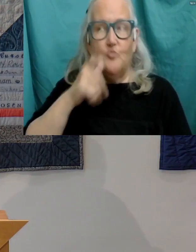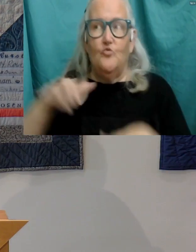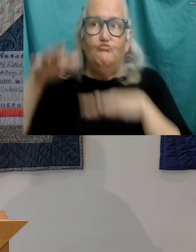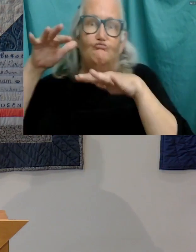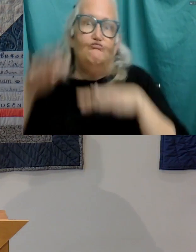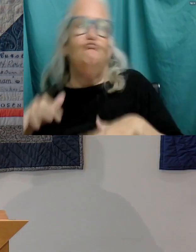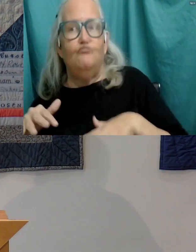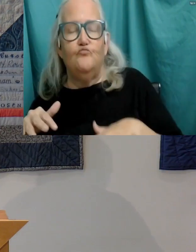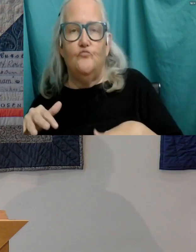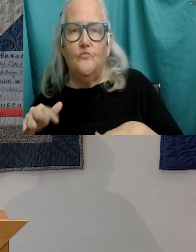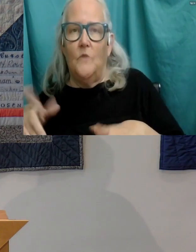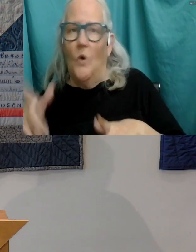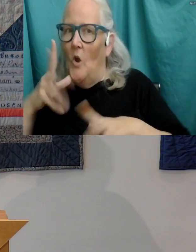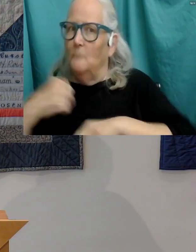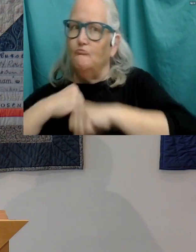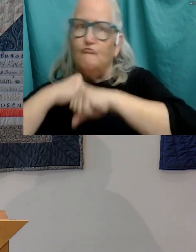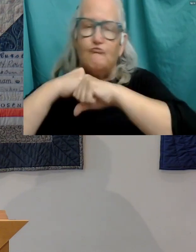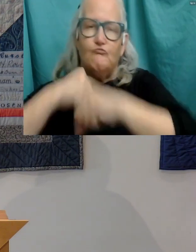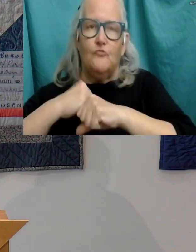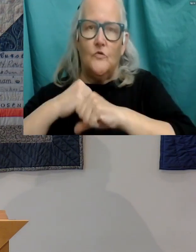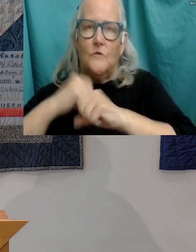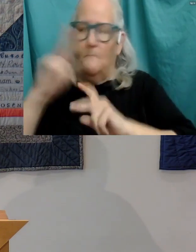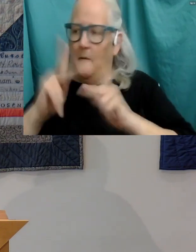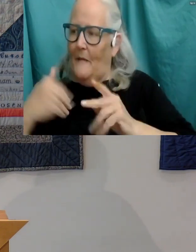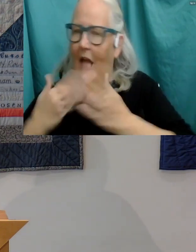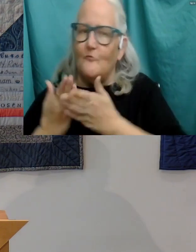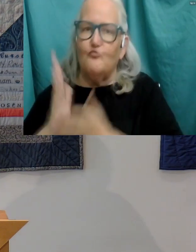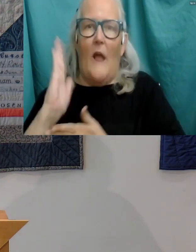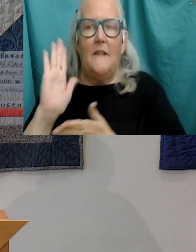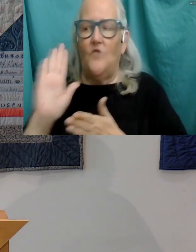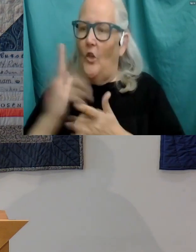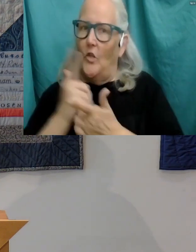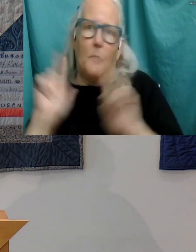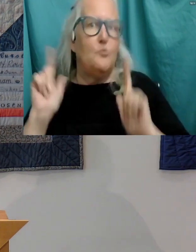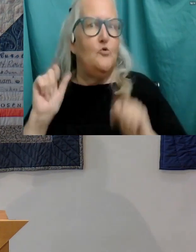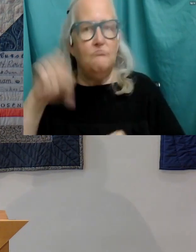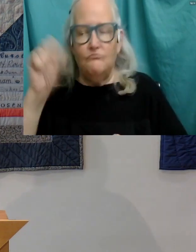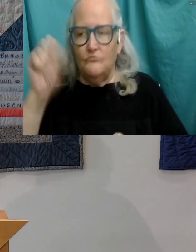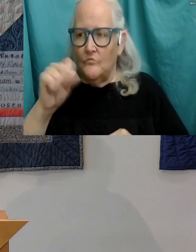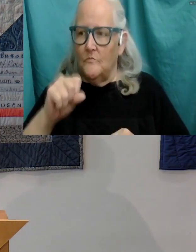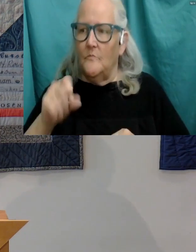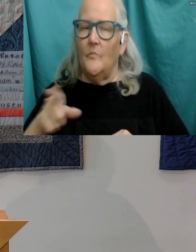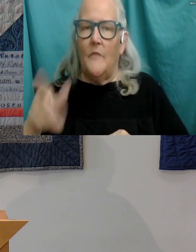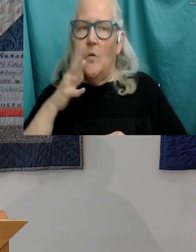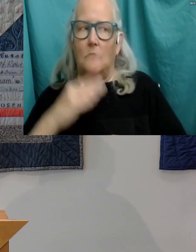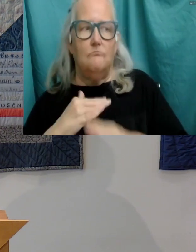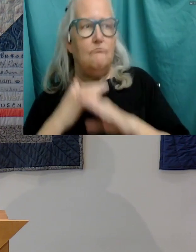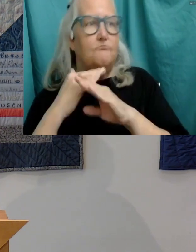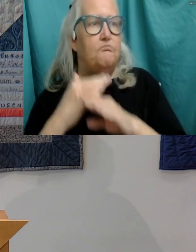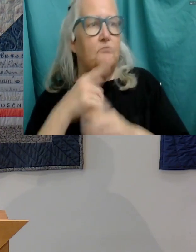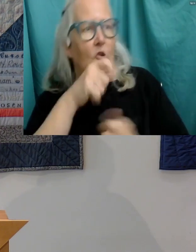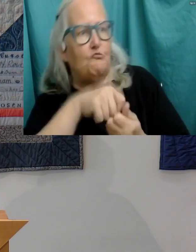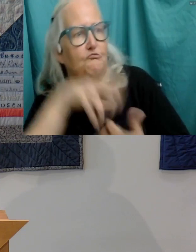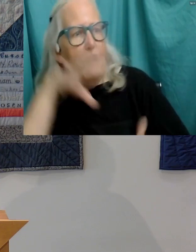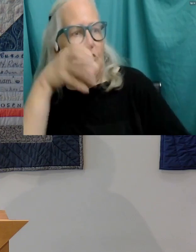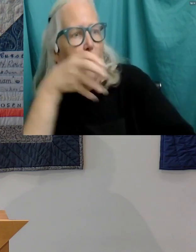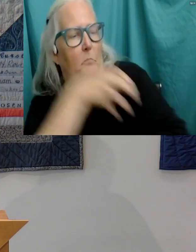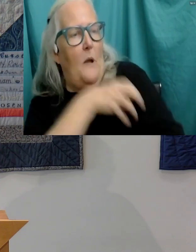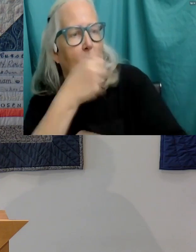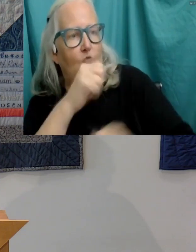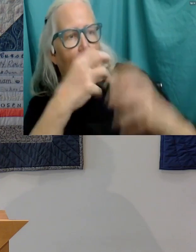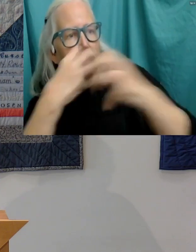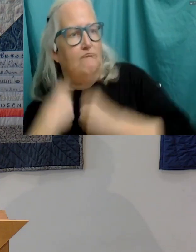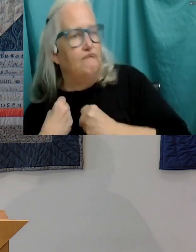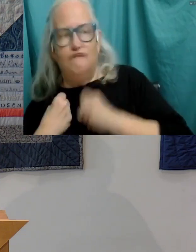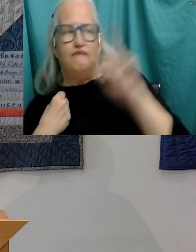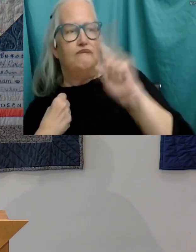of the people's rights and liberties. They would stand as barriers against the rich and powerful of their day. By waging war on